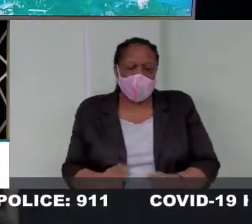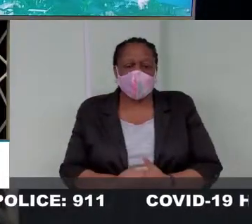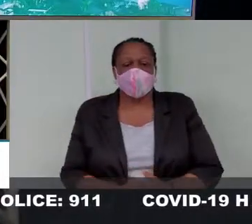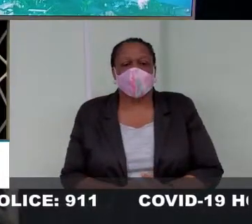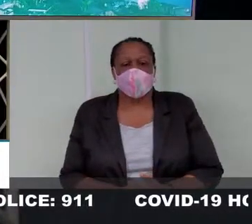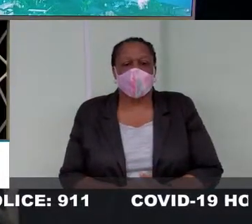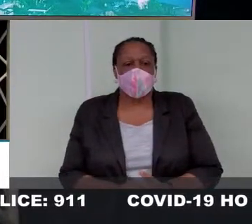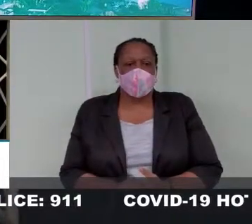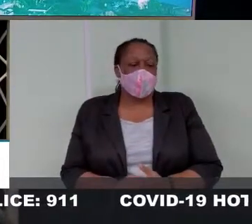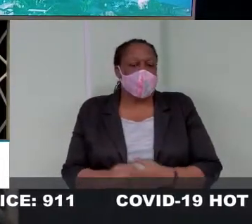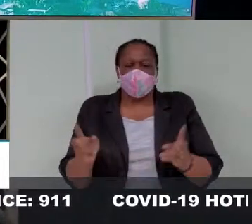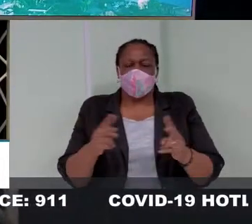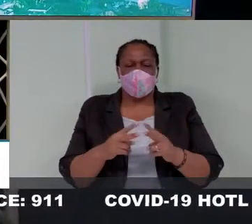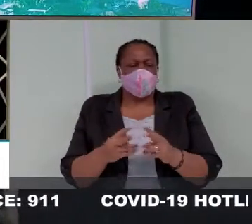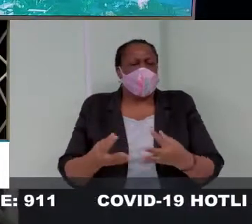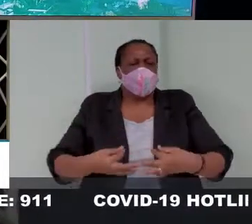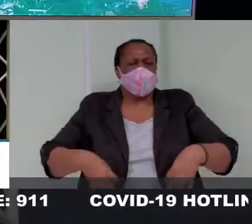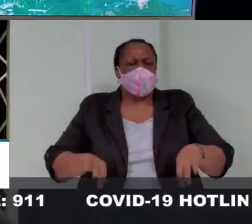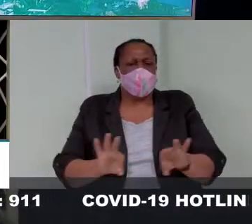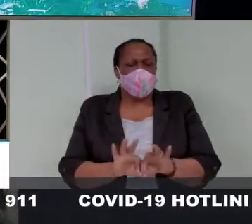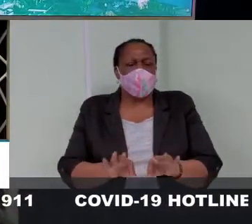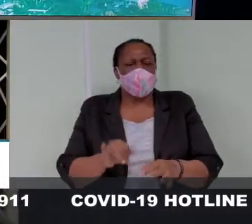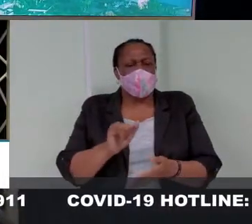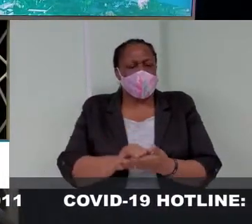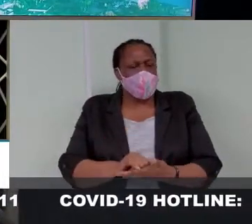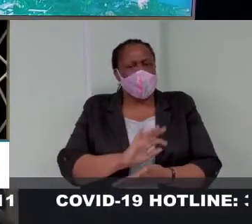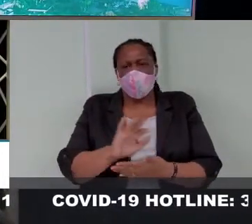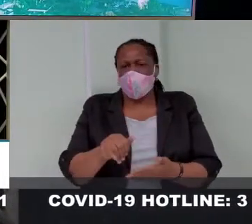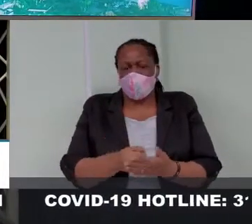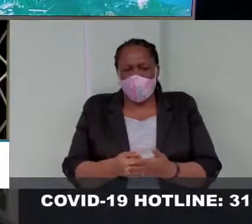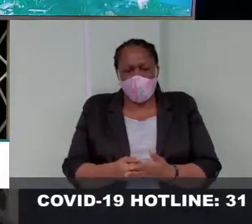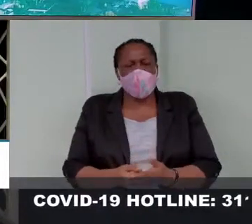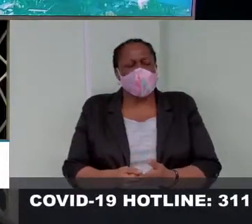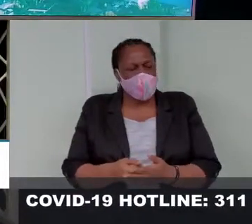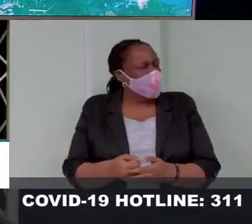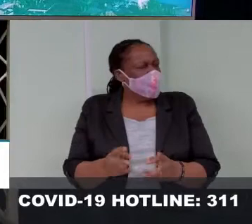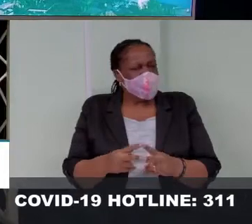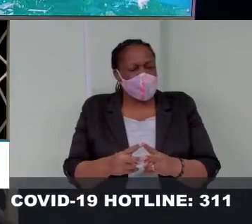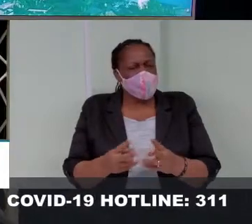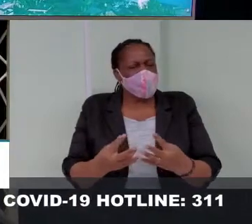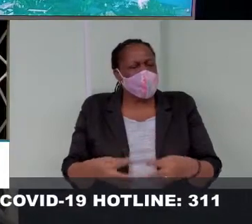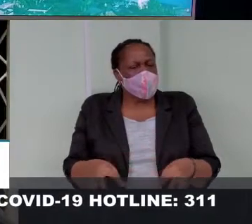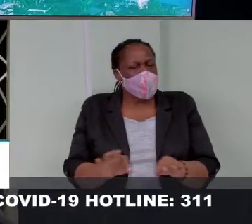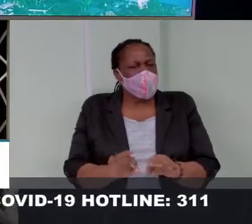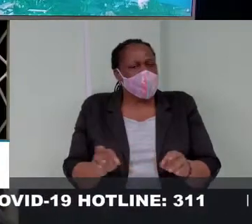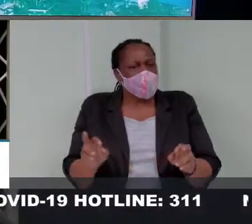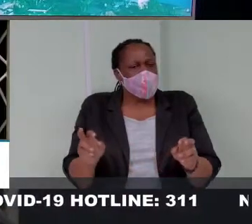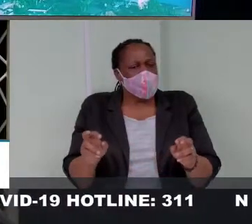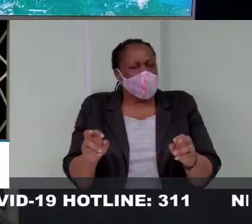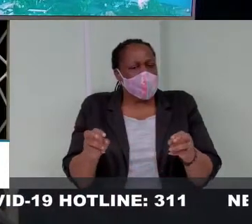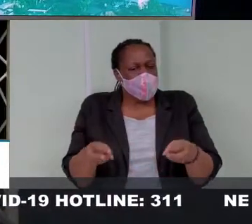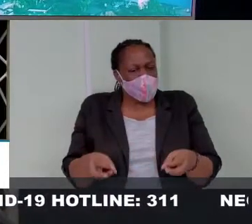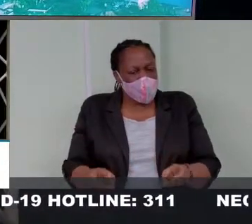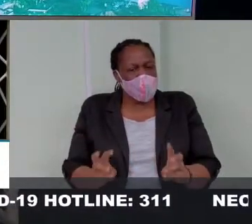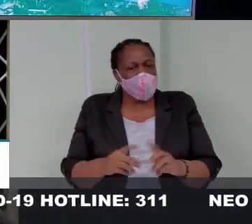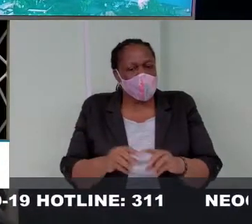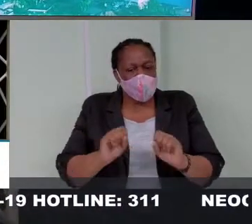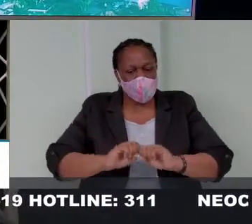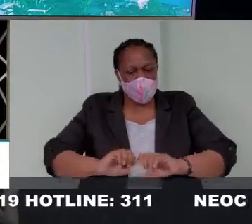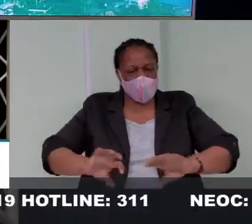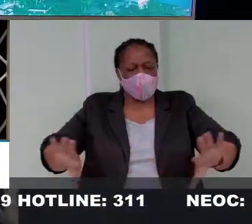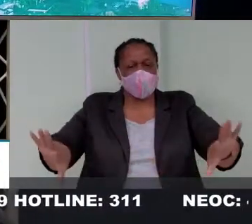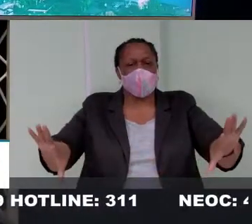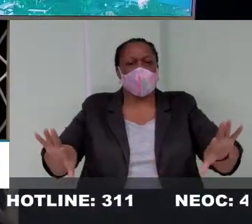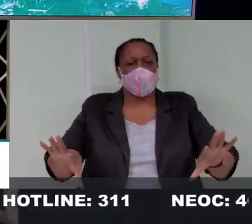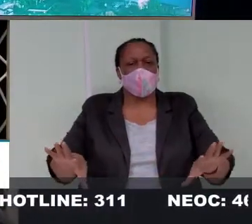Center. It is very important that the media plays a vital role in helping to spread